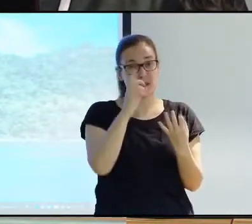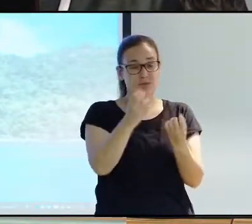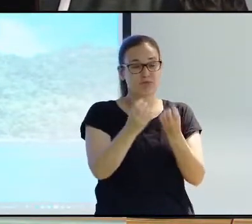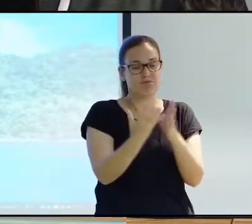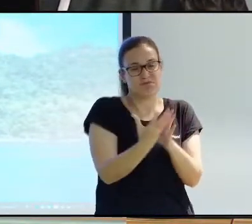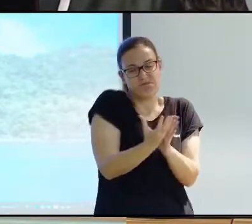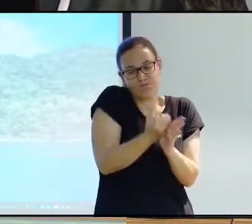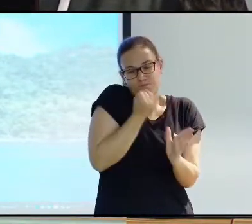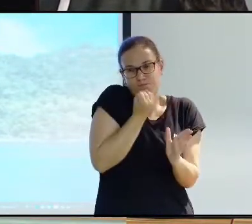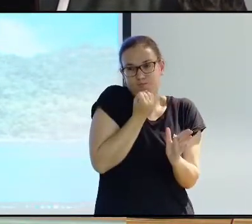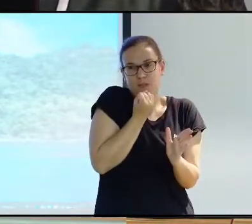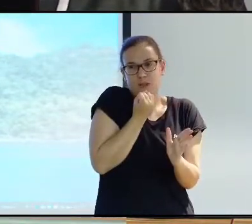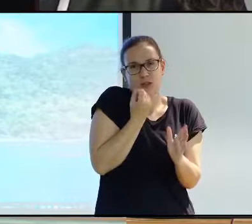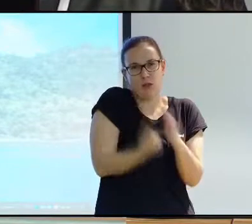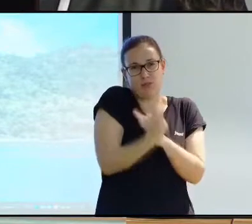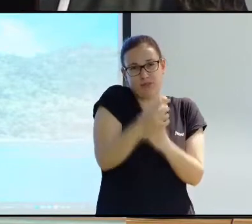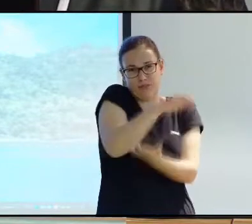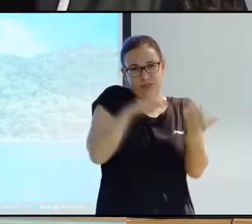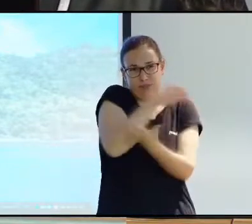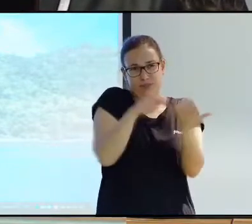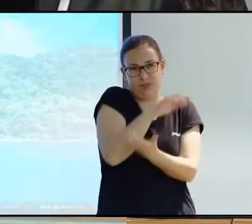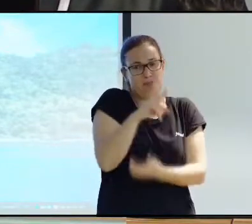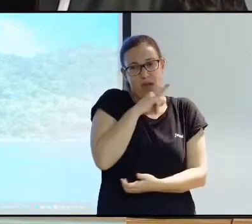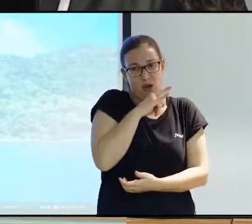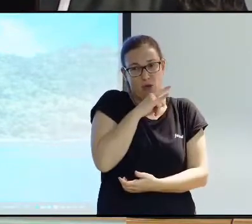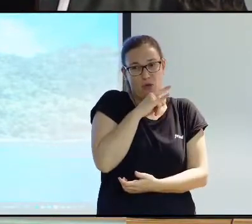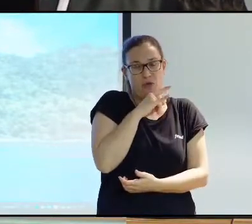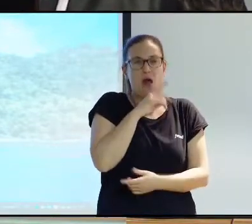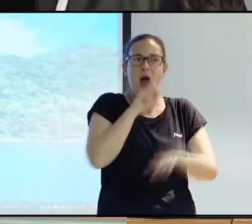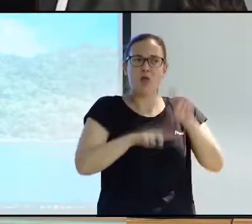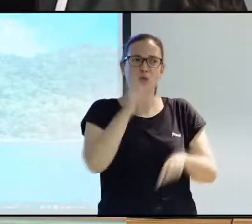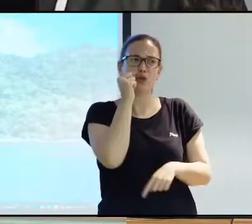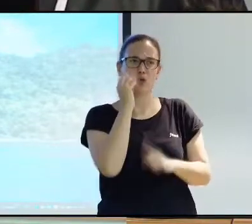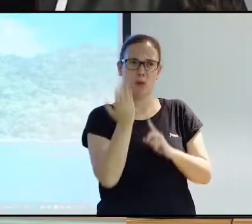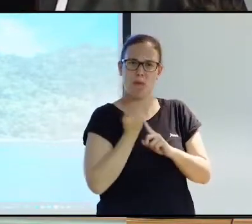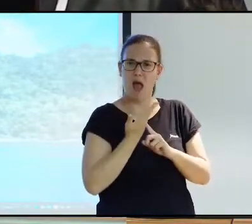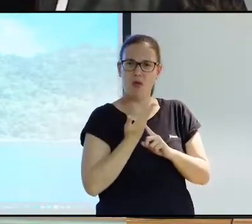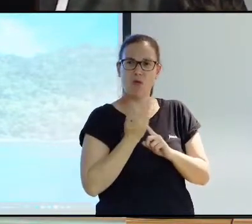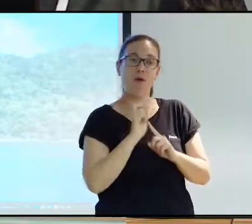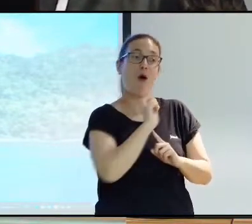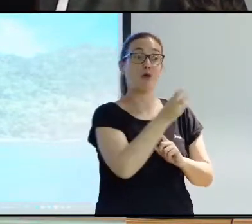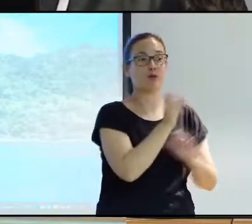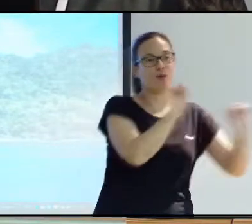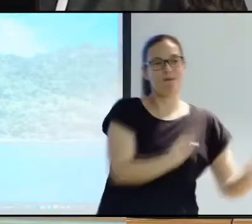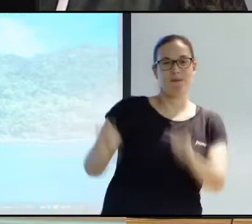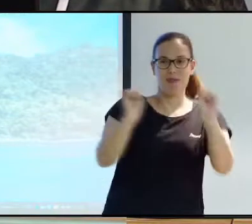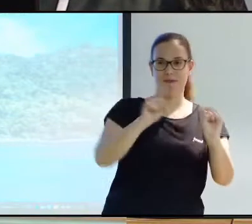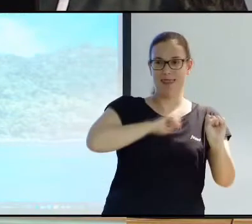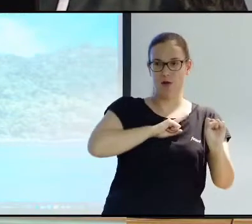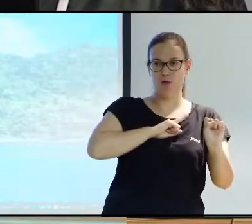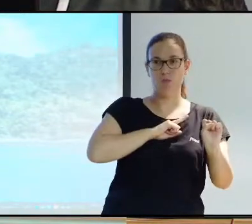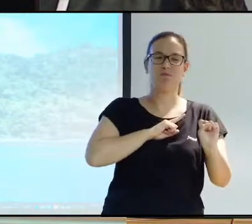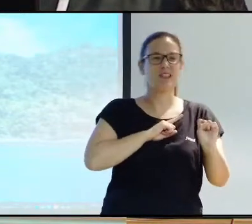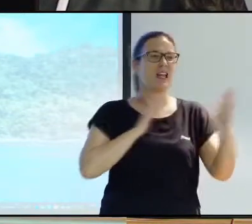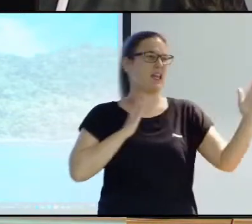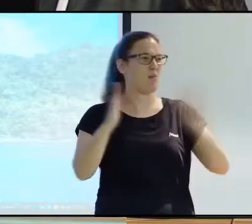don't even know how to remember that, but it wasn't good because there was a big problem there. Some boys hit me, but other ones hit me. The fact